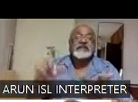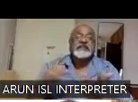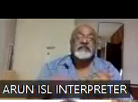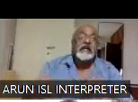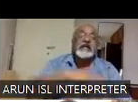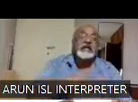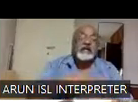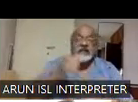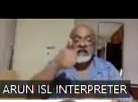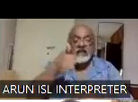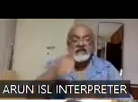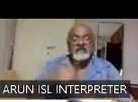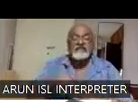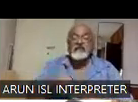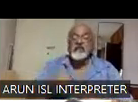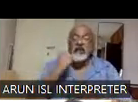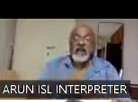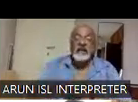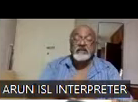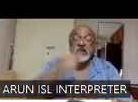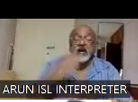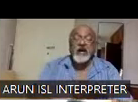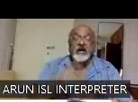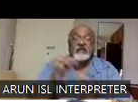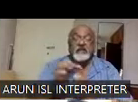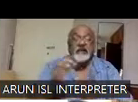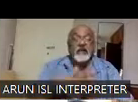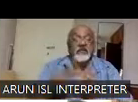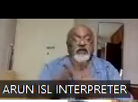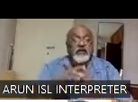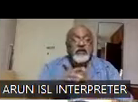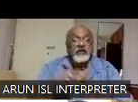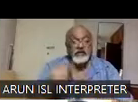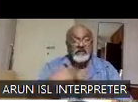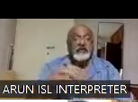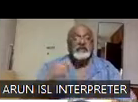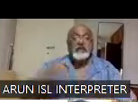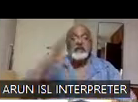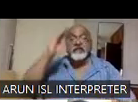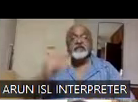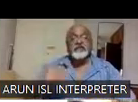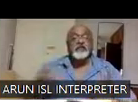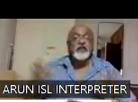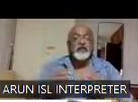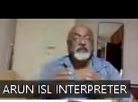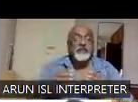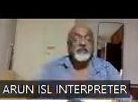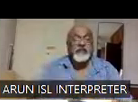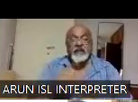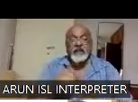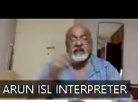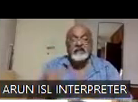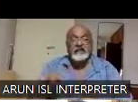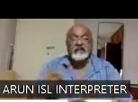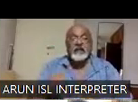when the Rights of Persons with Disability Act was formulated, she was the chairperson of the group. Next to her, a